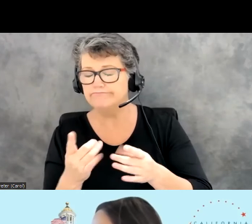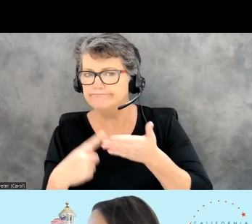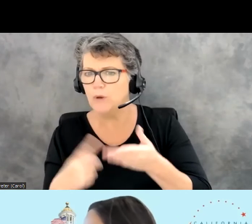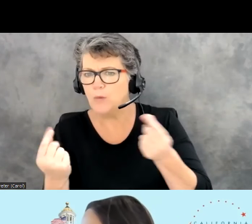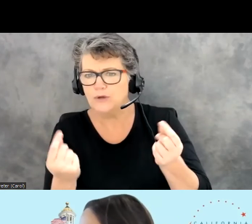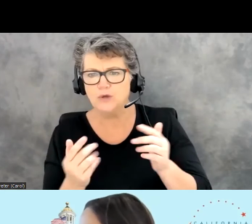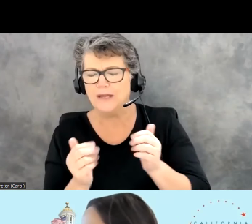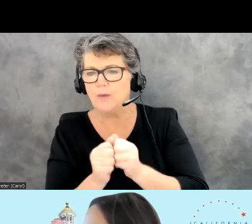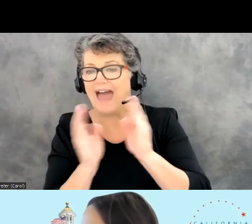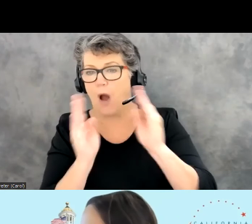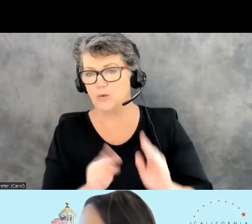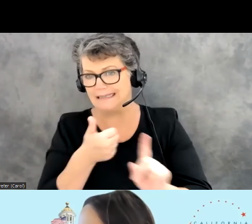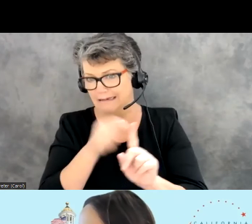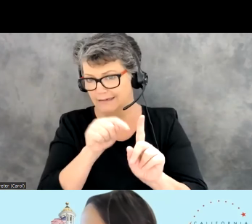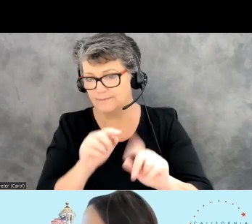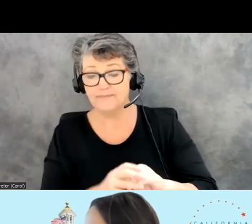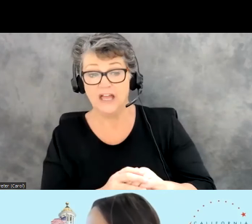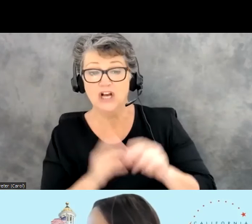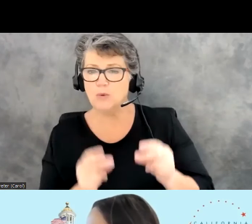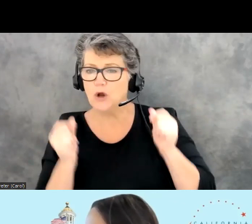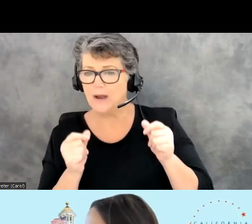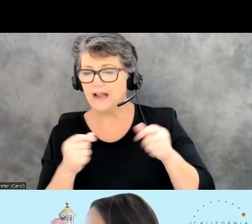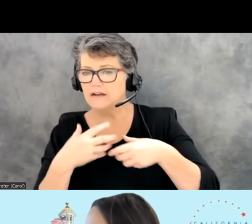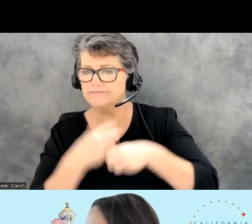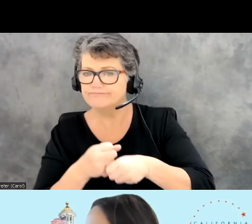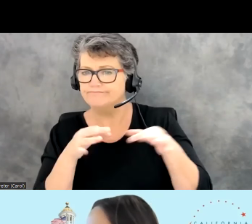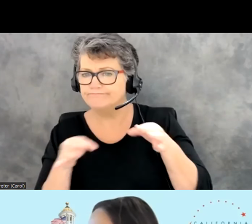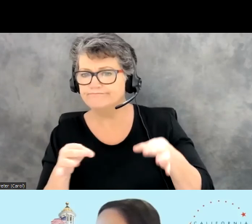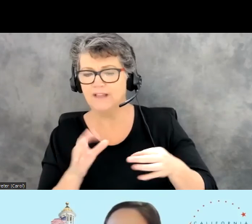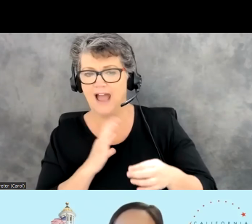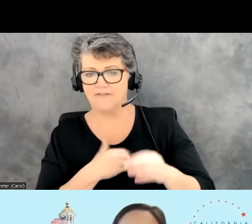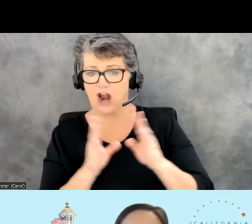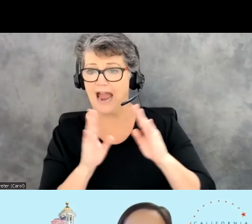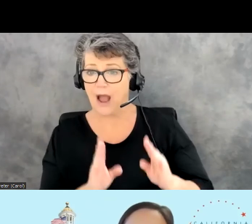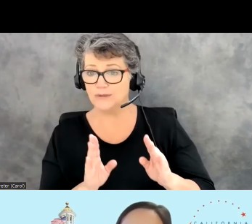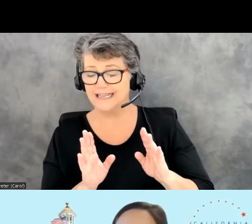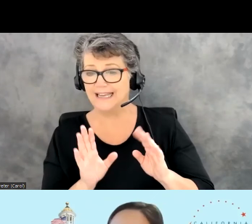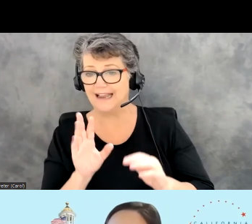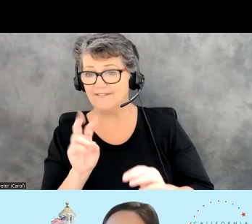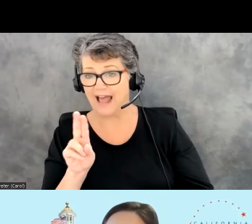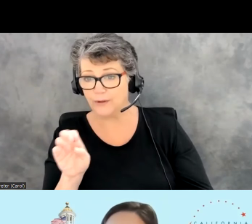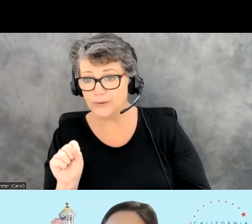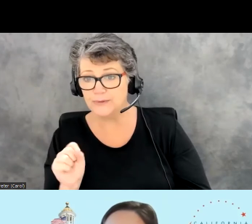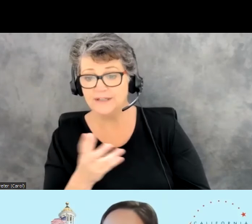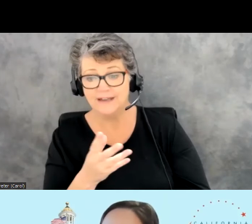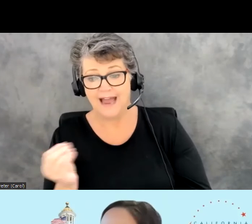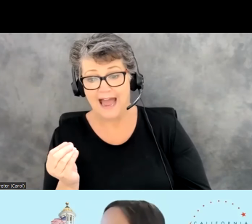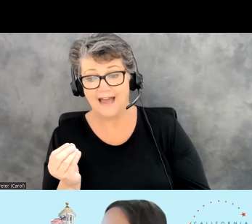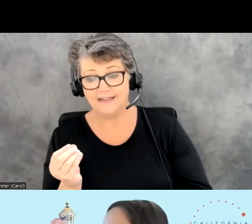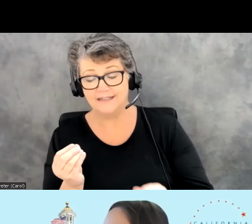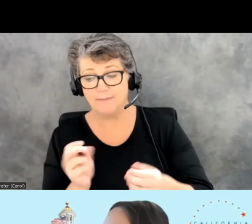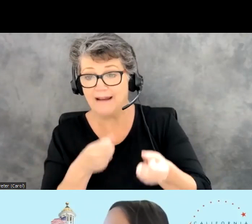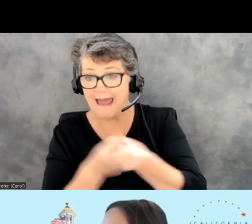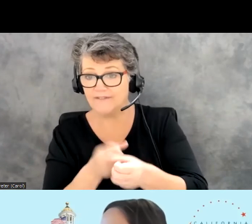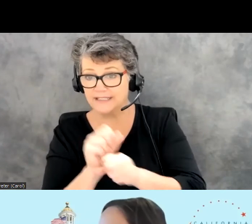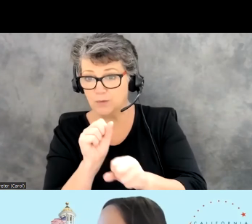in housing. So we'll give you a quick overview of our housing values and a bit about the advocacy work